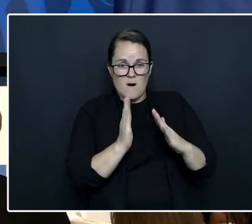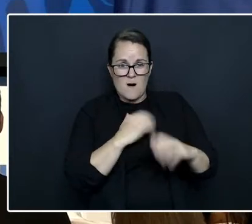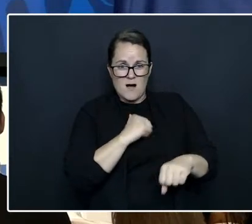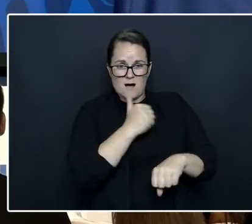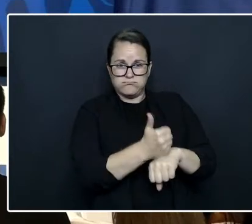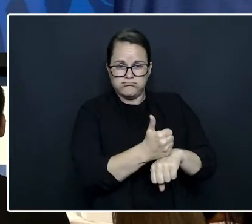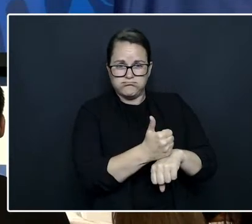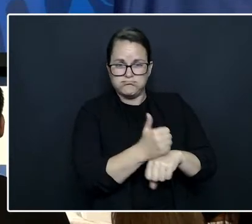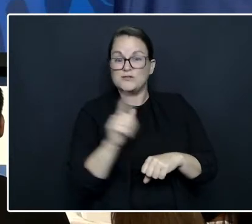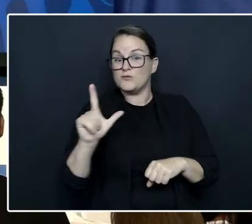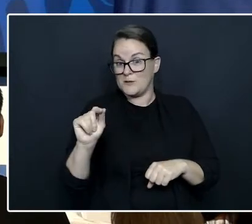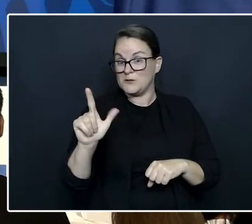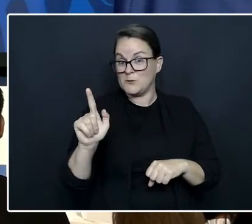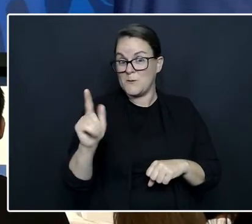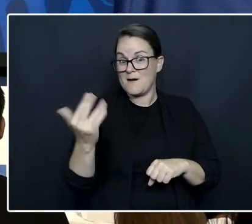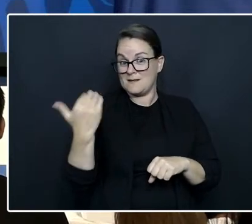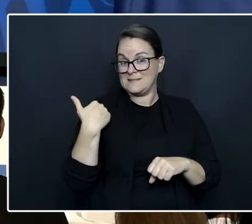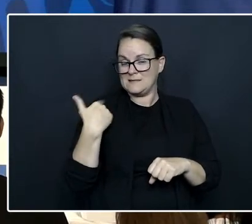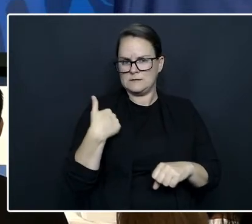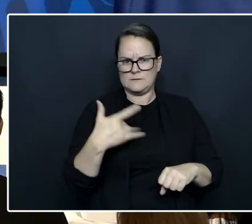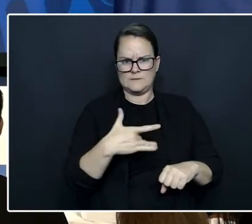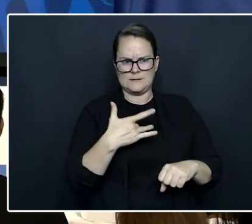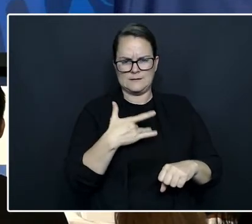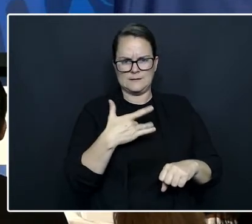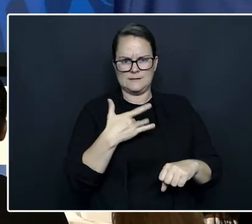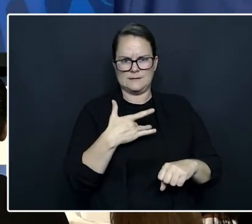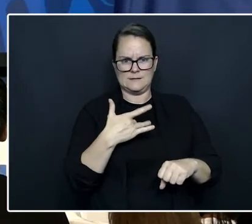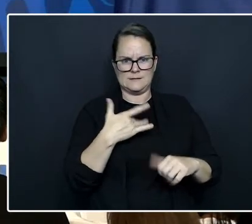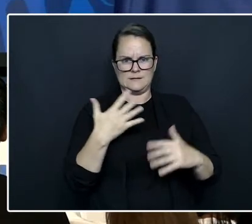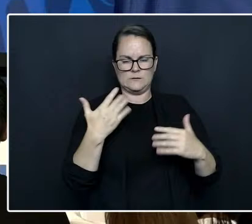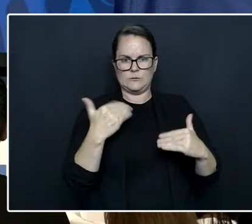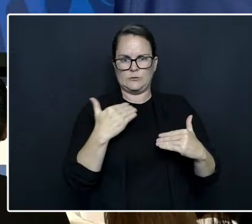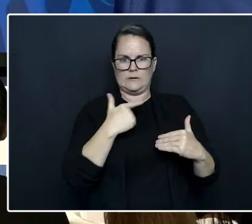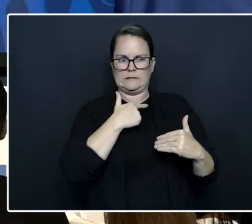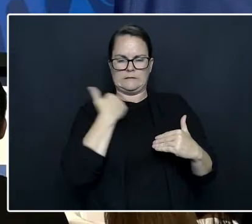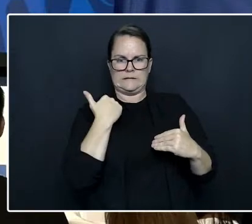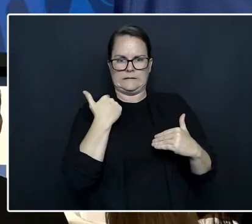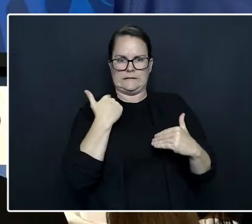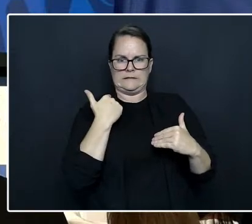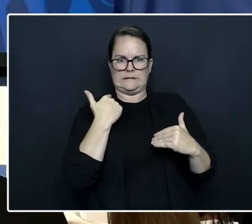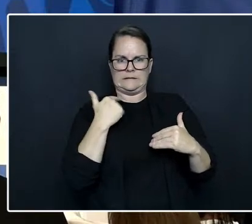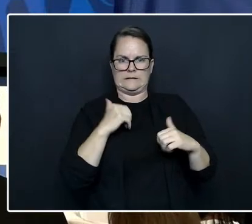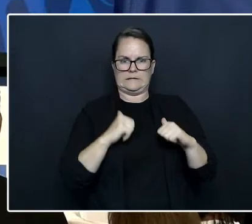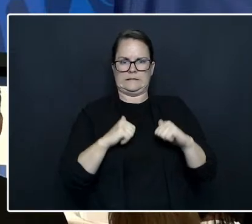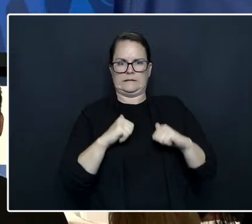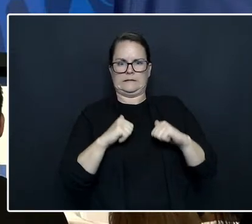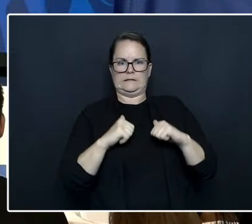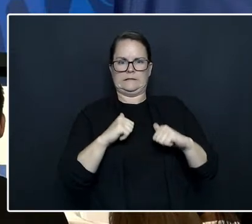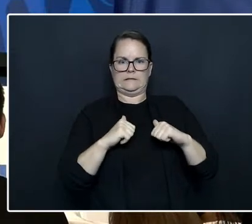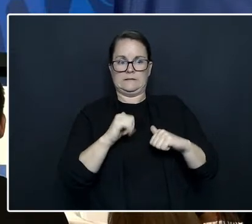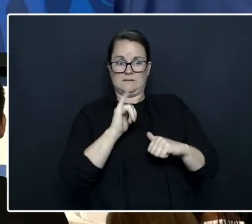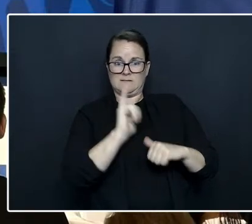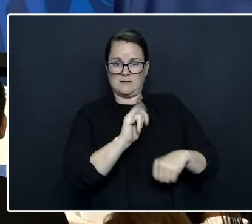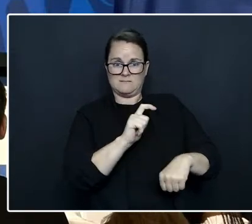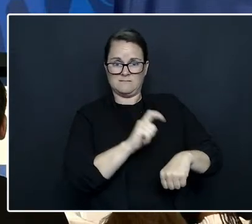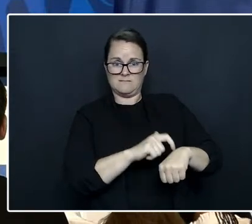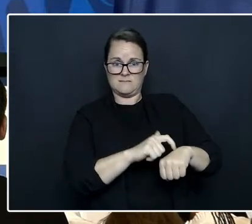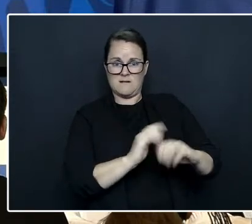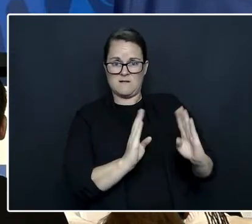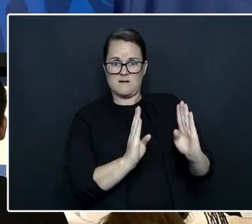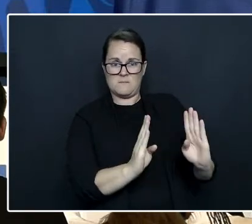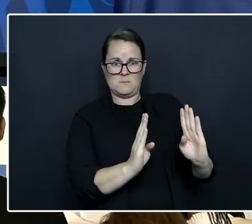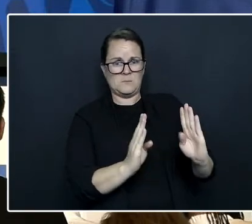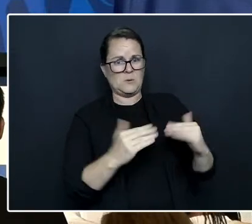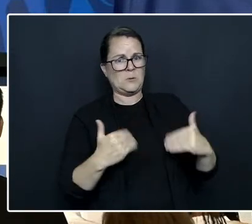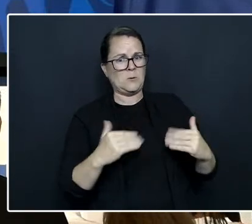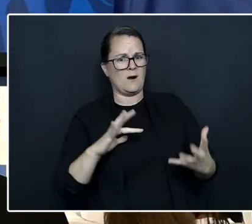it felt like a huge risk. We were in the middle of a crisis, pandemic,